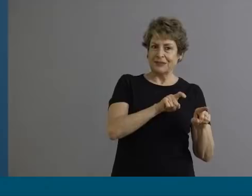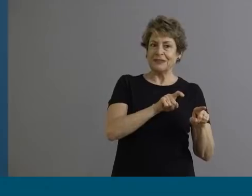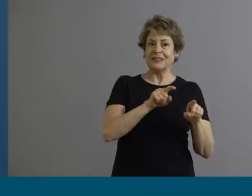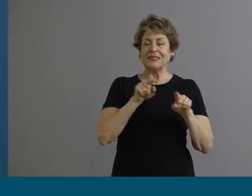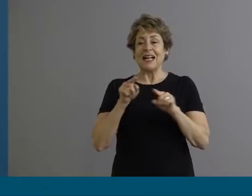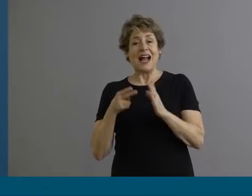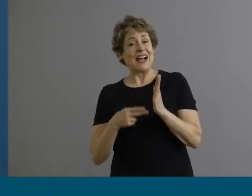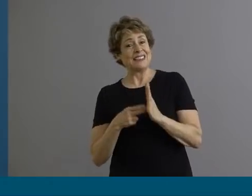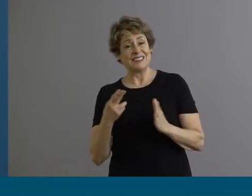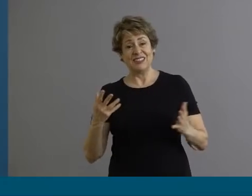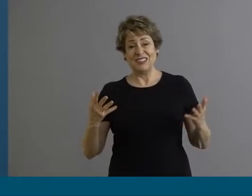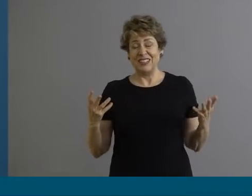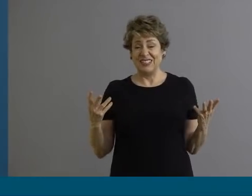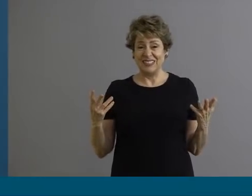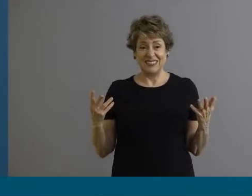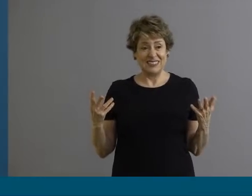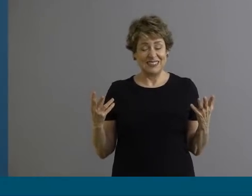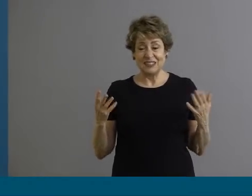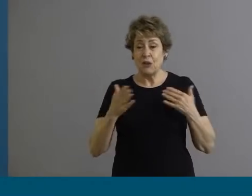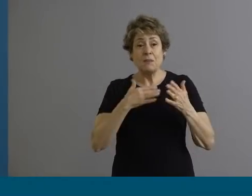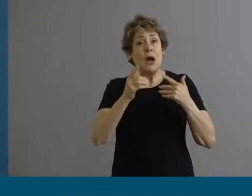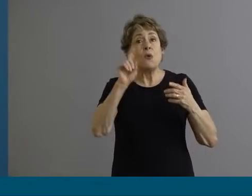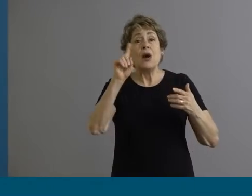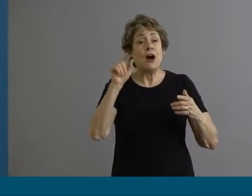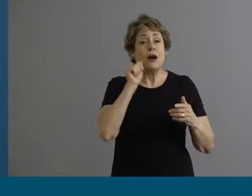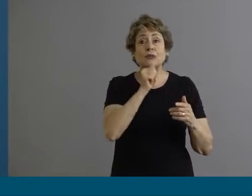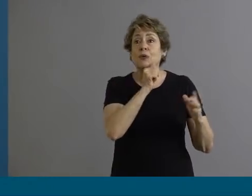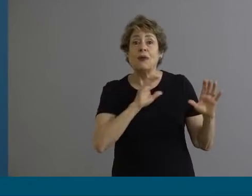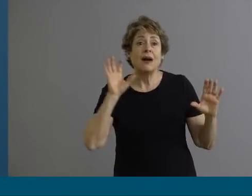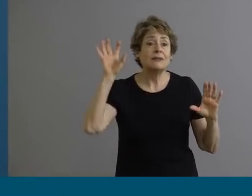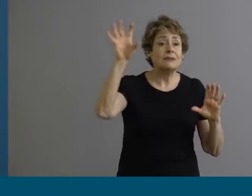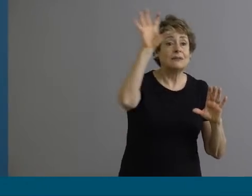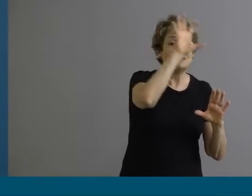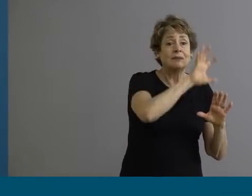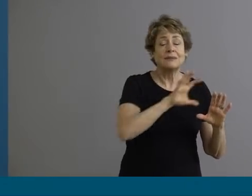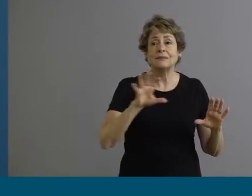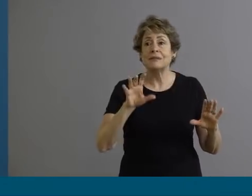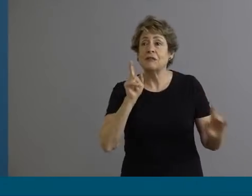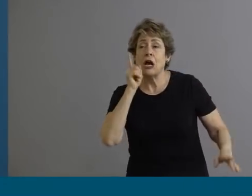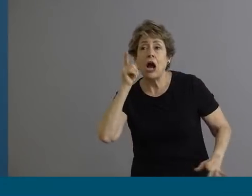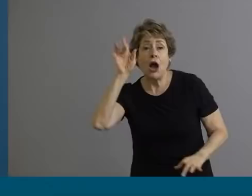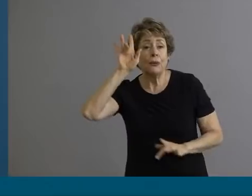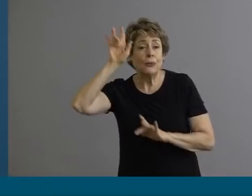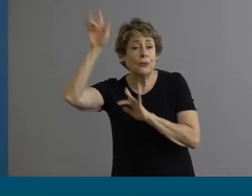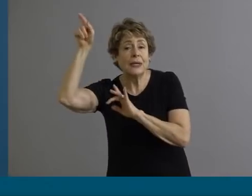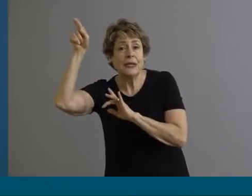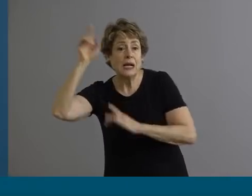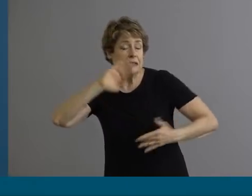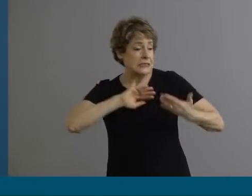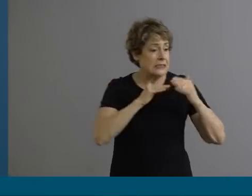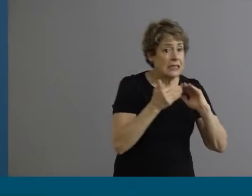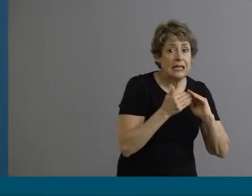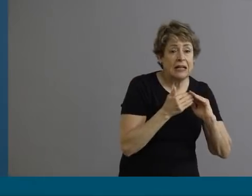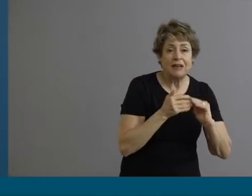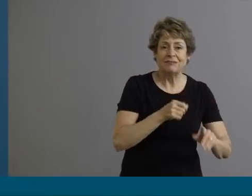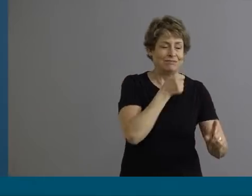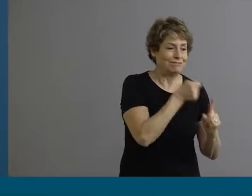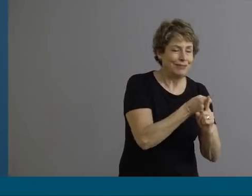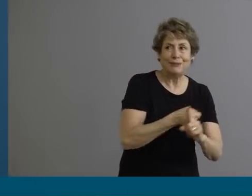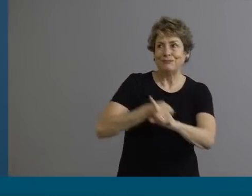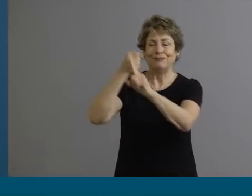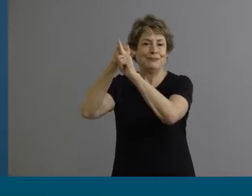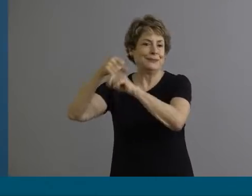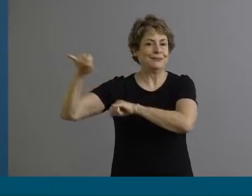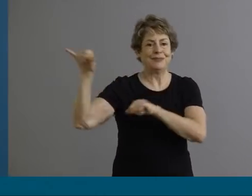rural or how sparsely populated, has been spared. Of course, different counties have been in a